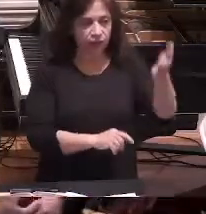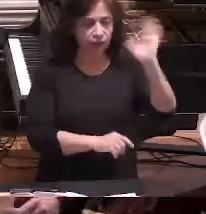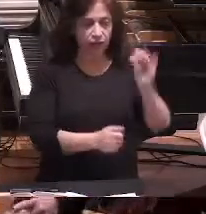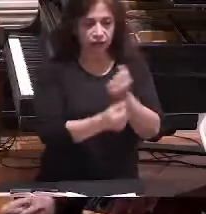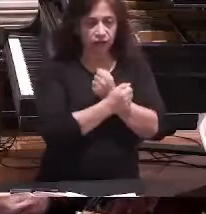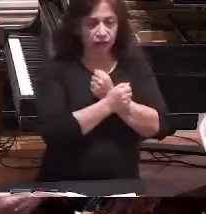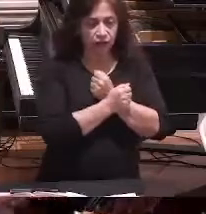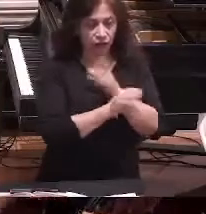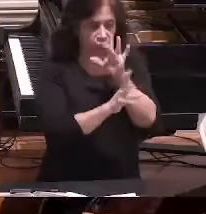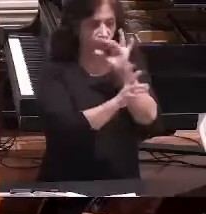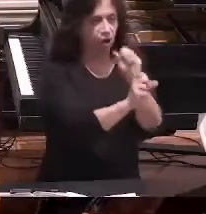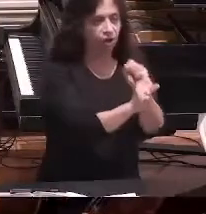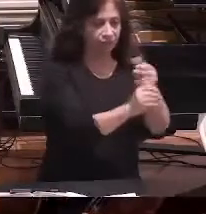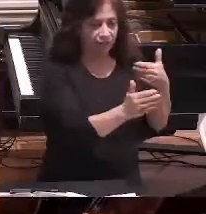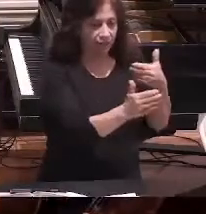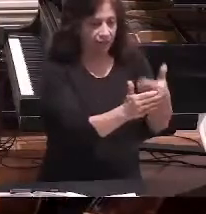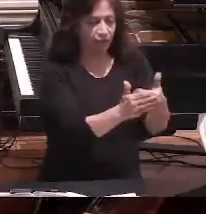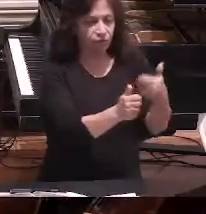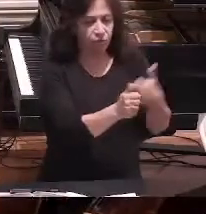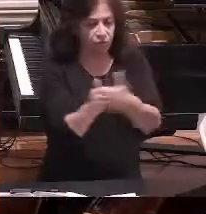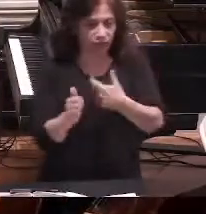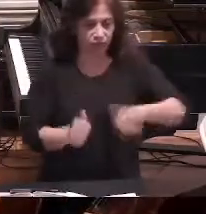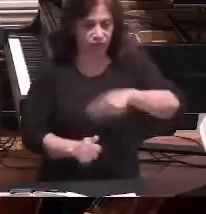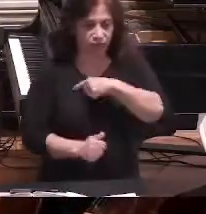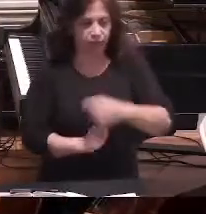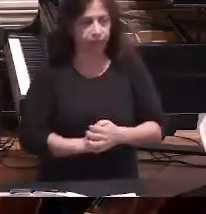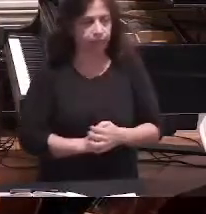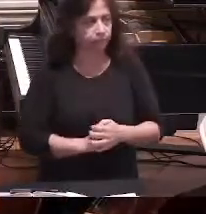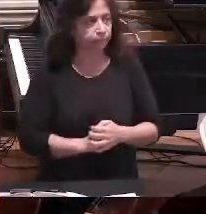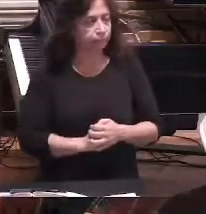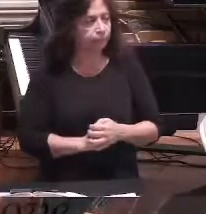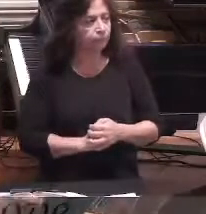love draws near to each of us.